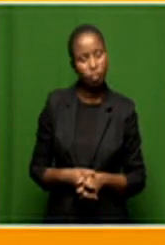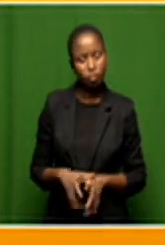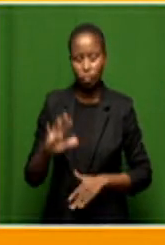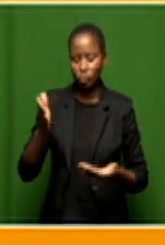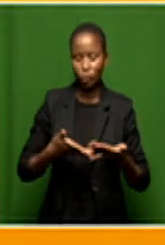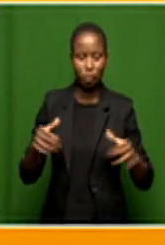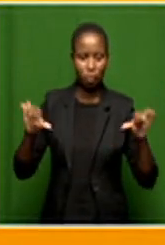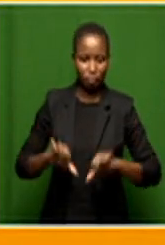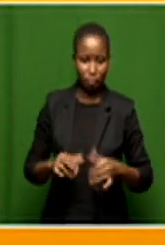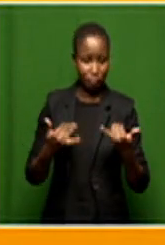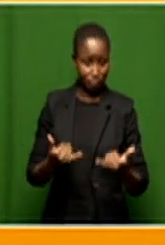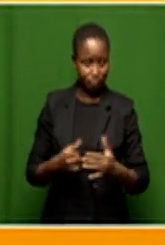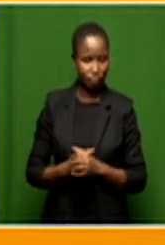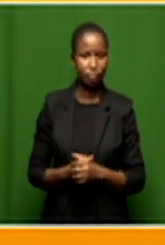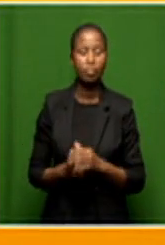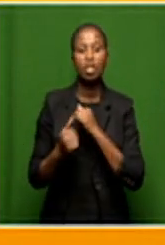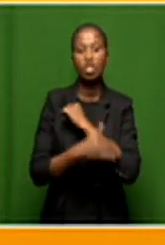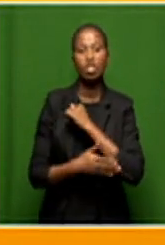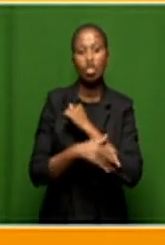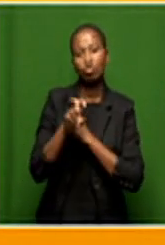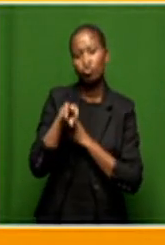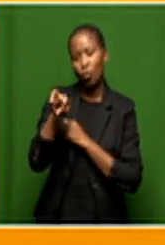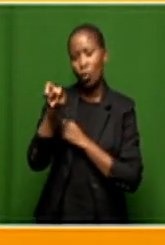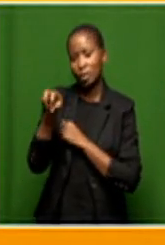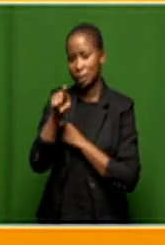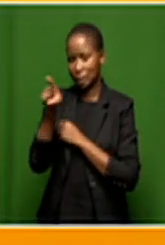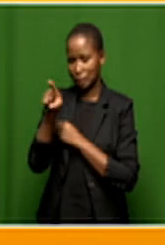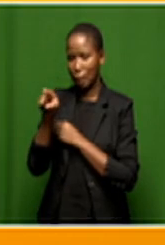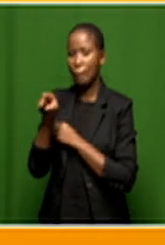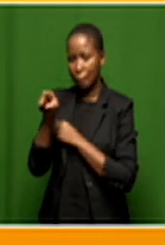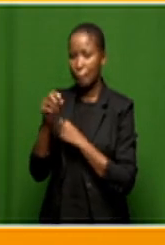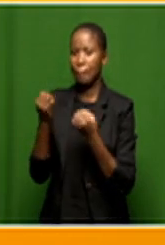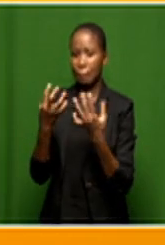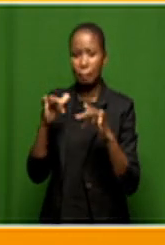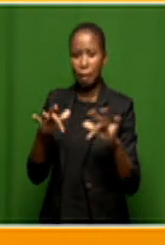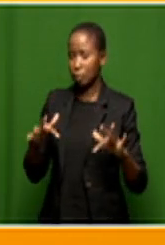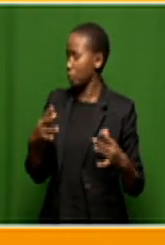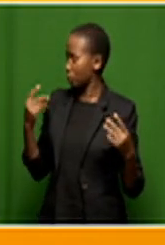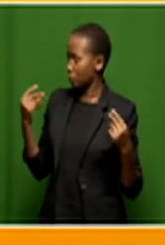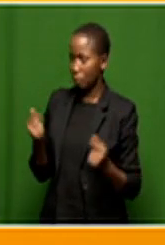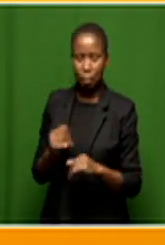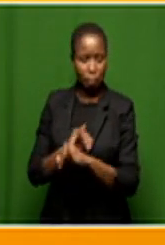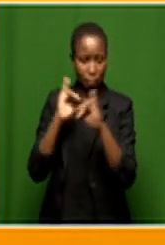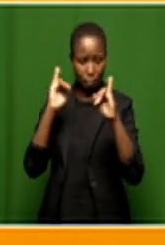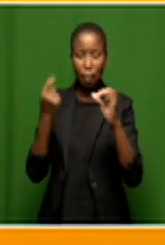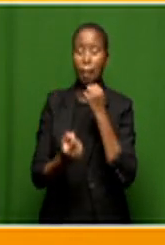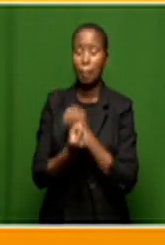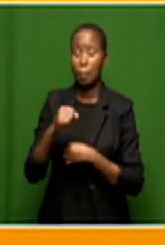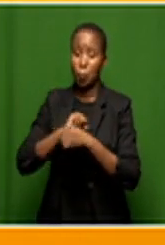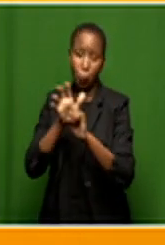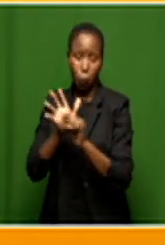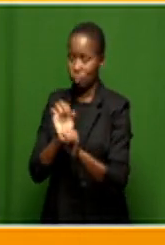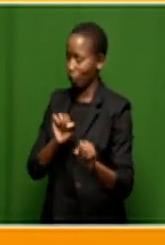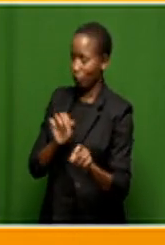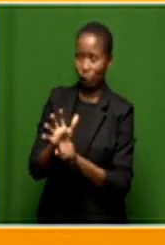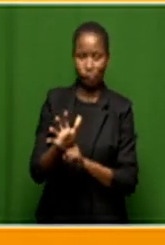And welcome back. Now, the country's tourism industry is one of many that have been really hard hit by the coronavirus pandemic. The industry